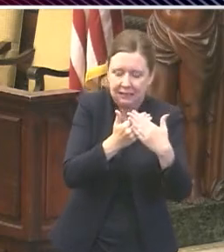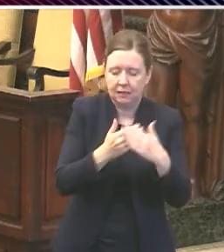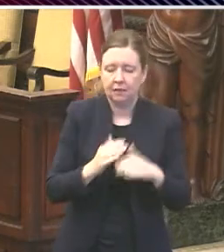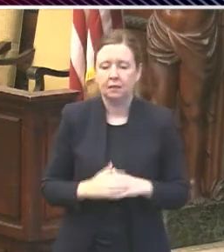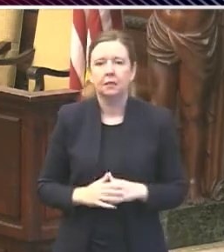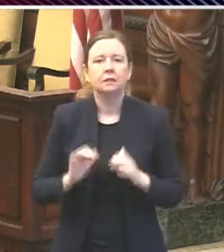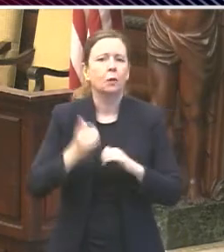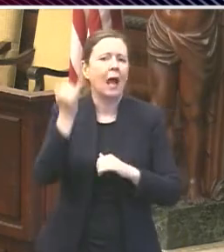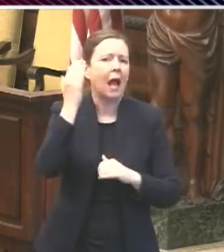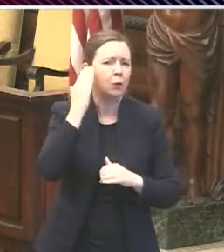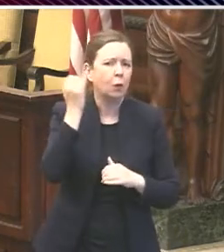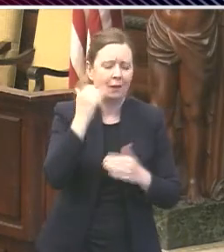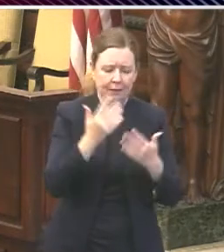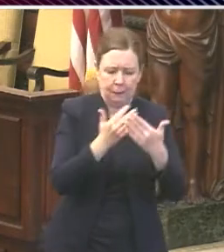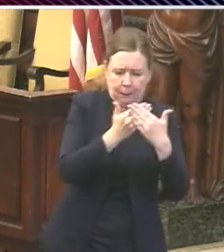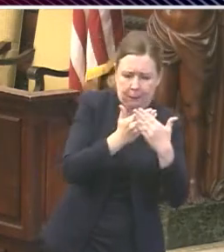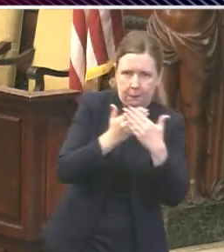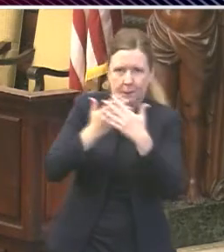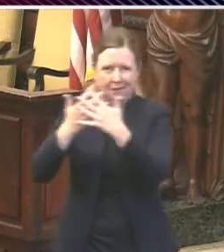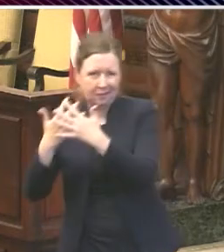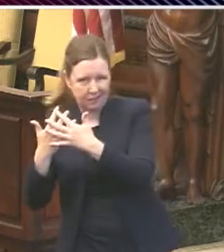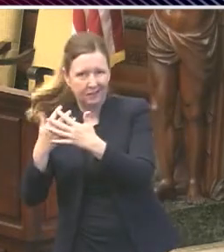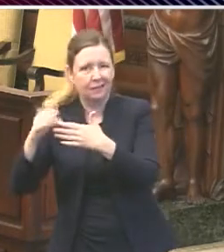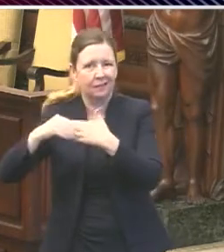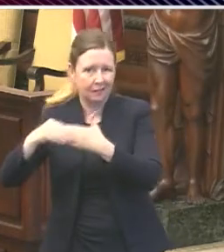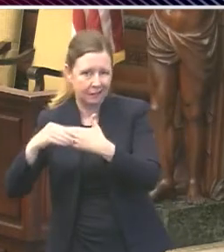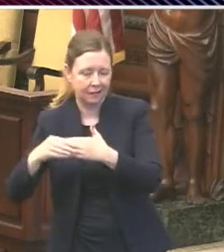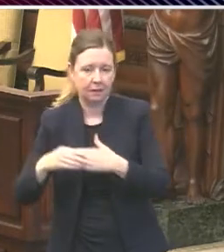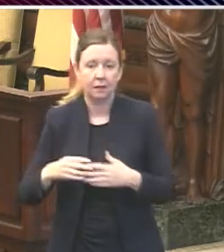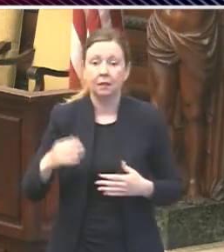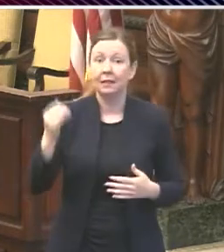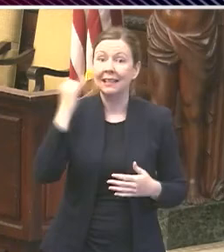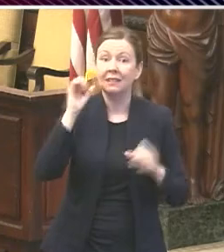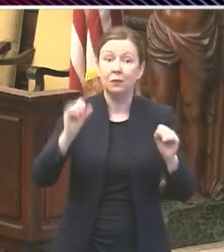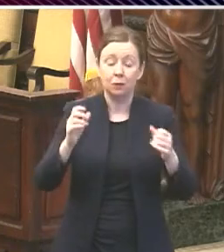do you know if it's a tight mesh or loose mesh? Hold it up to a light, and